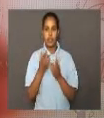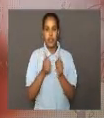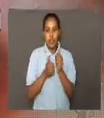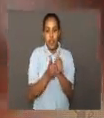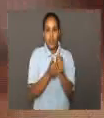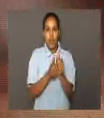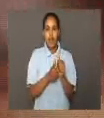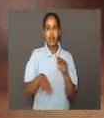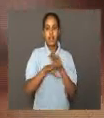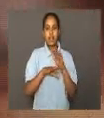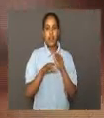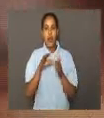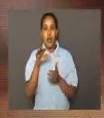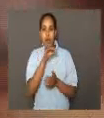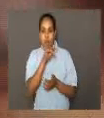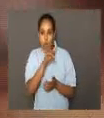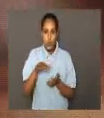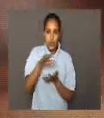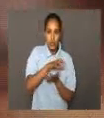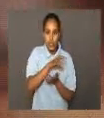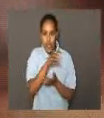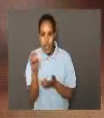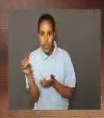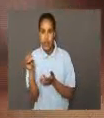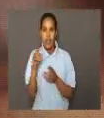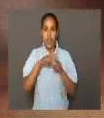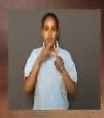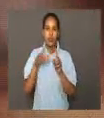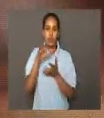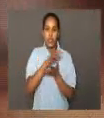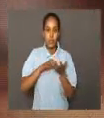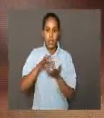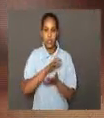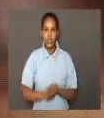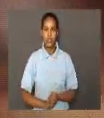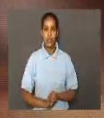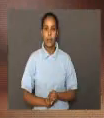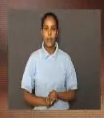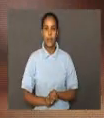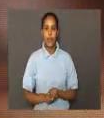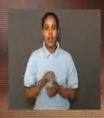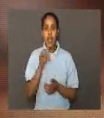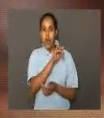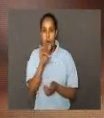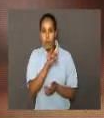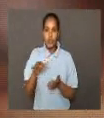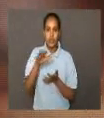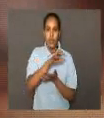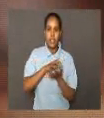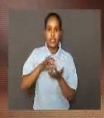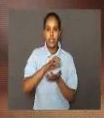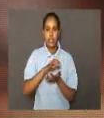under: homogeneous and heterogeneous mixtures. A homogeneous